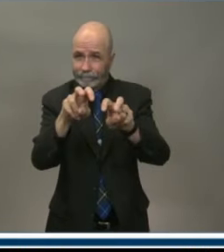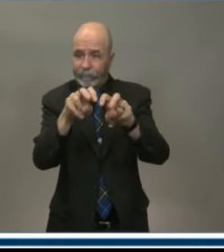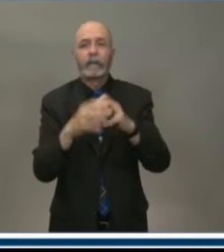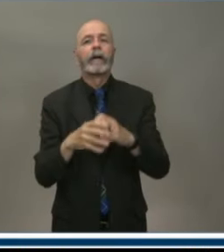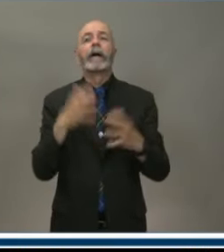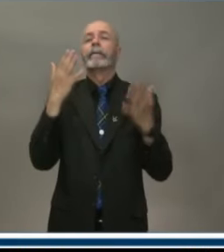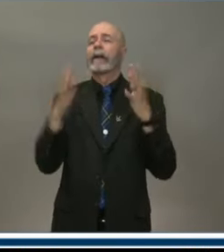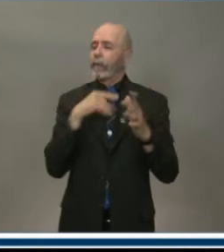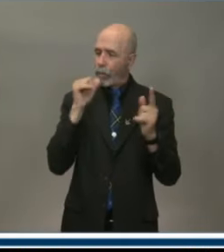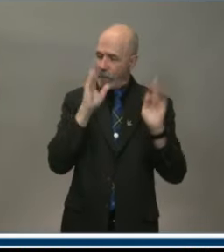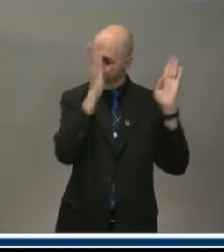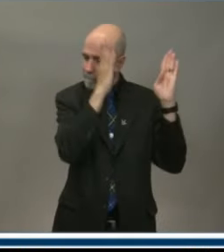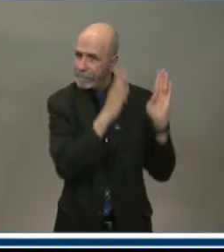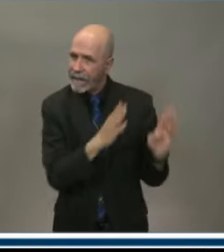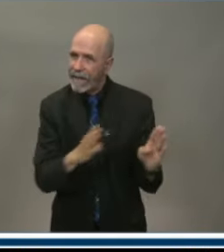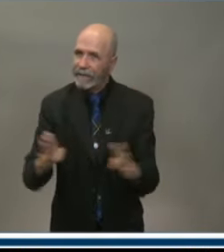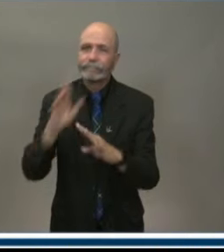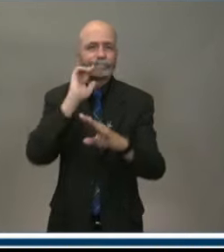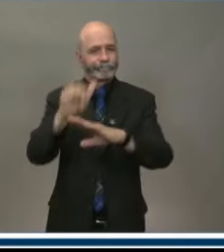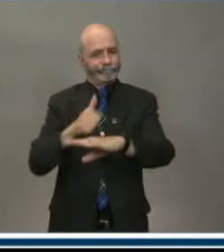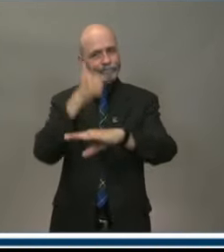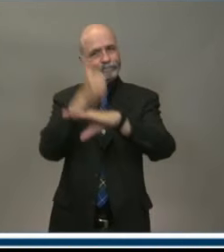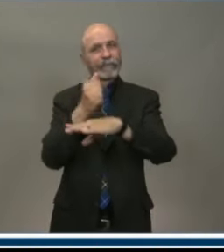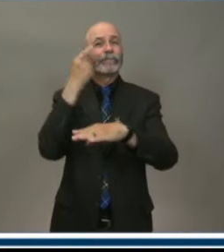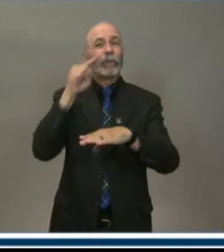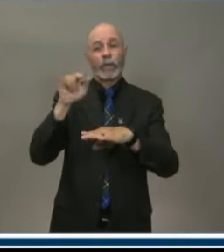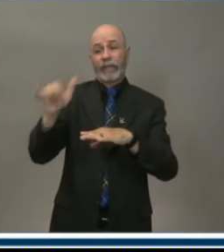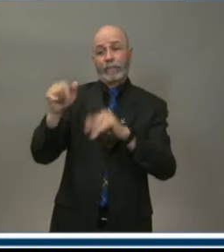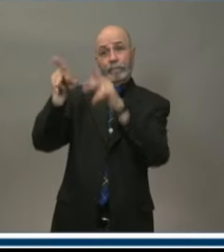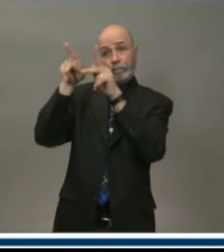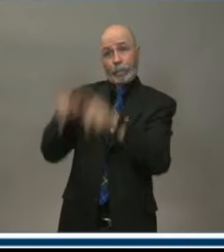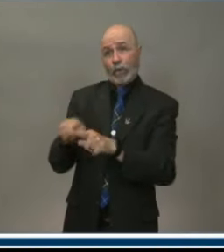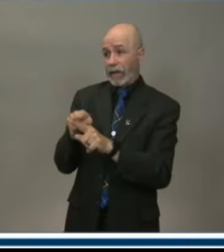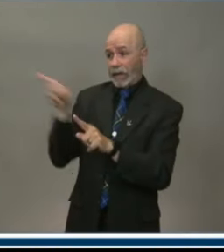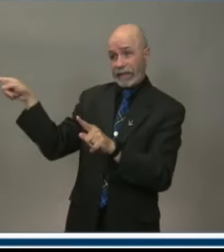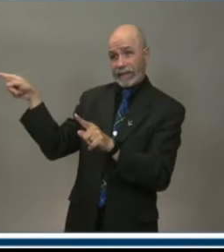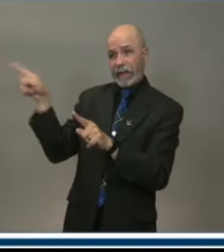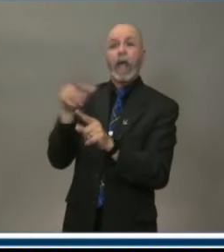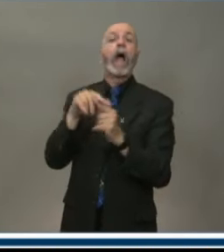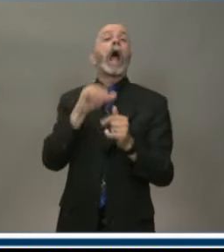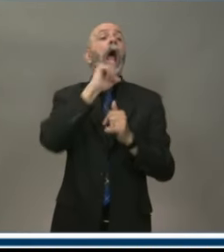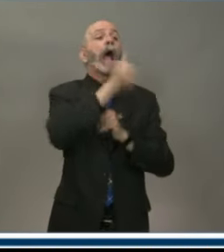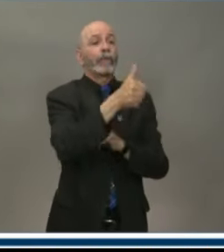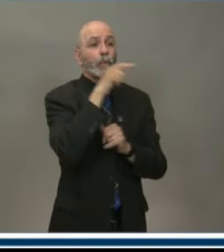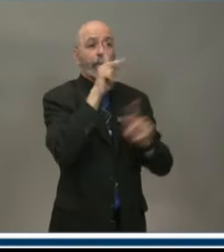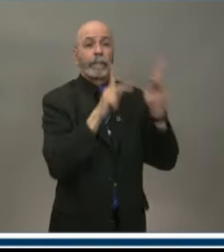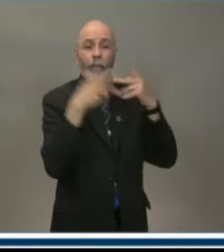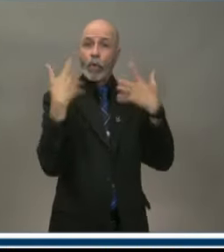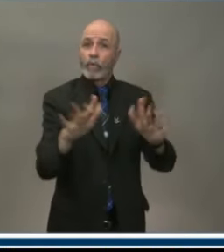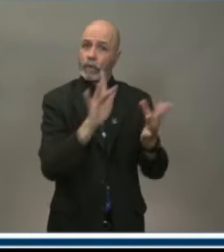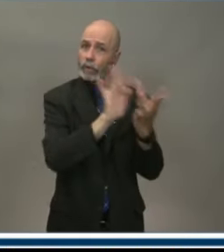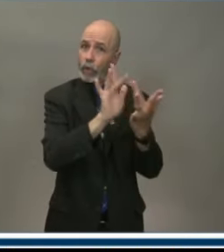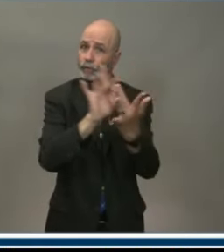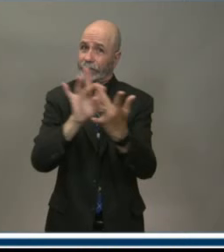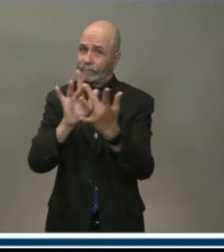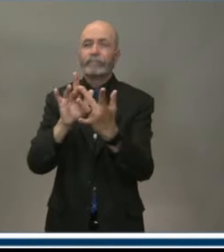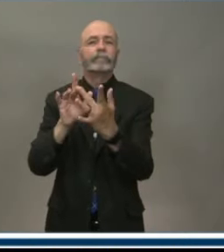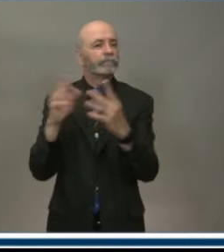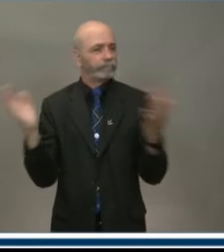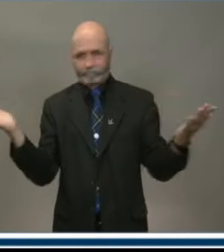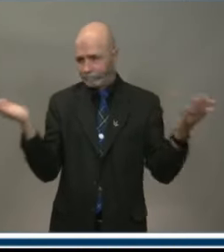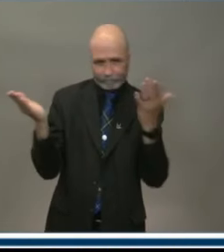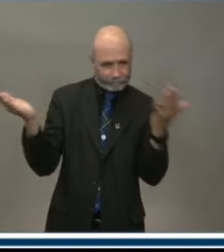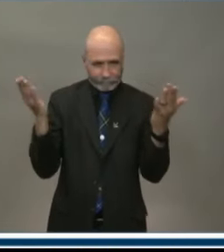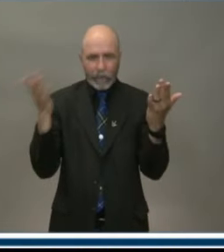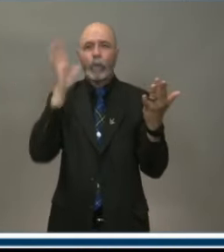for this individual and all their known contacts. We're looking at how we work with the homeless